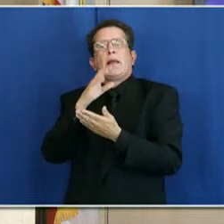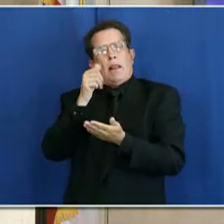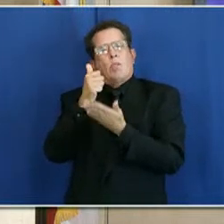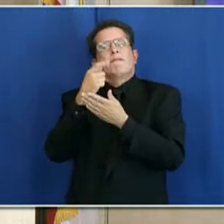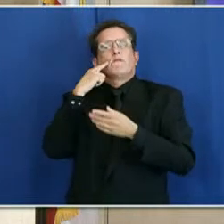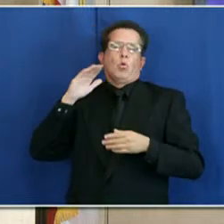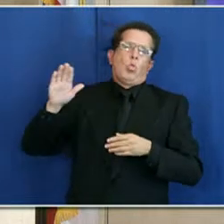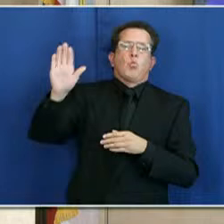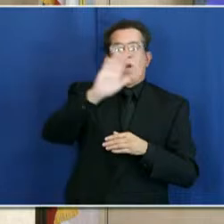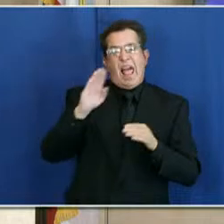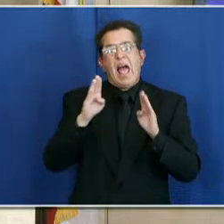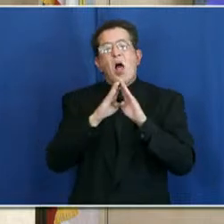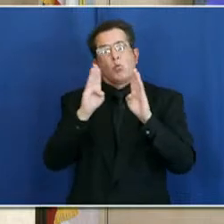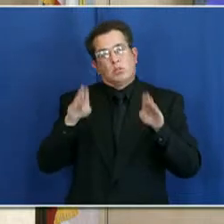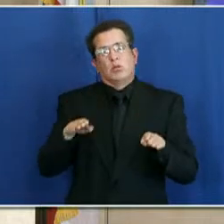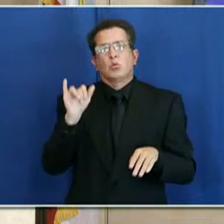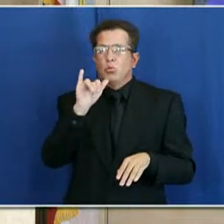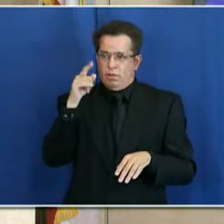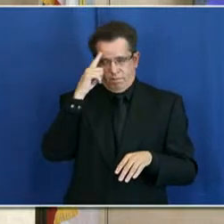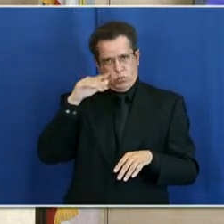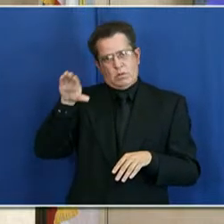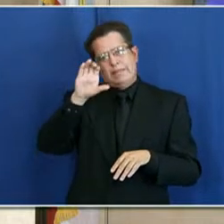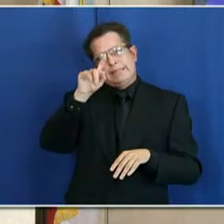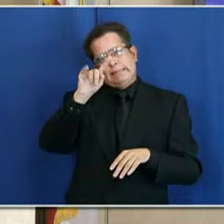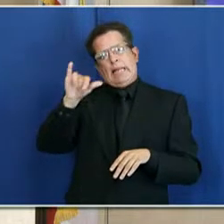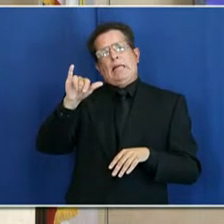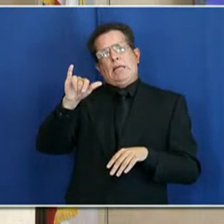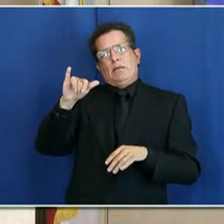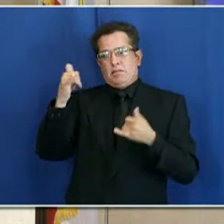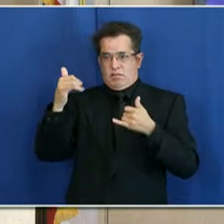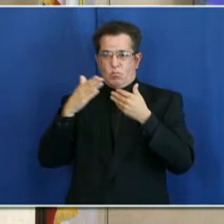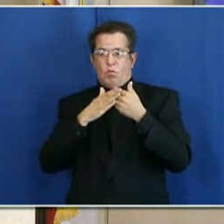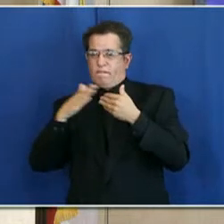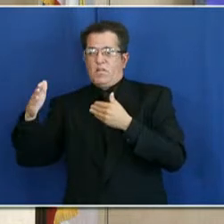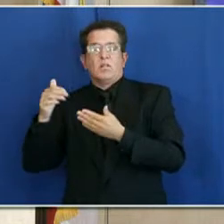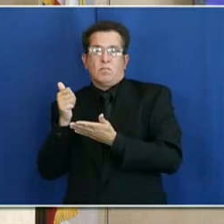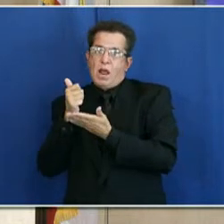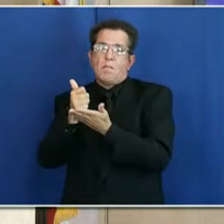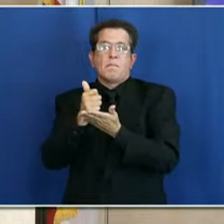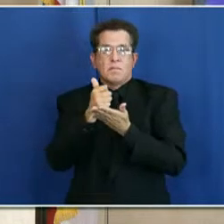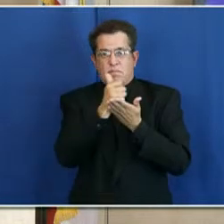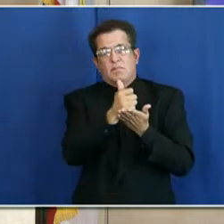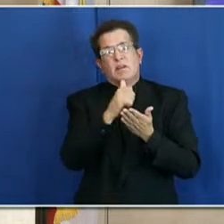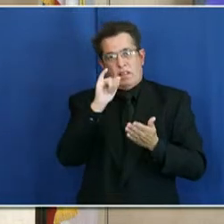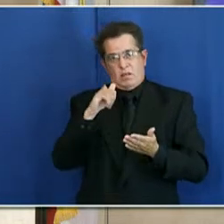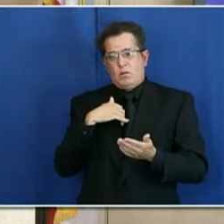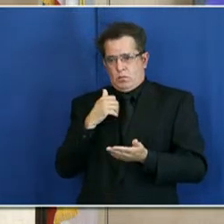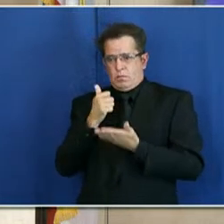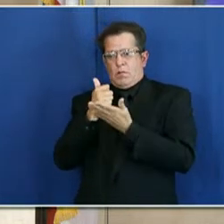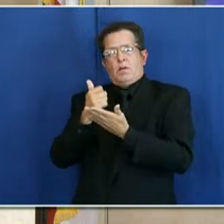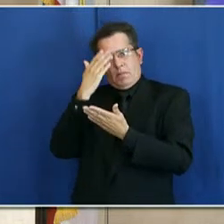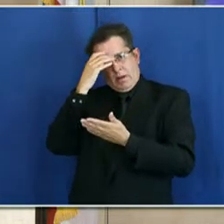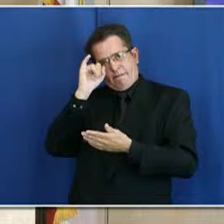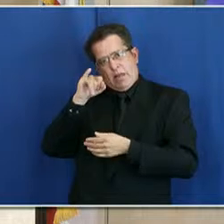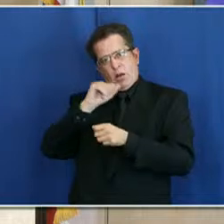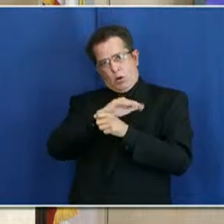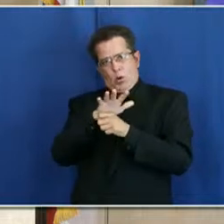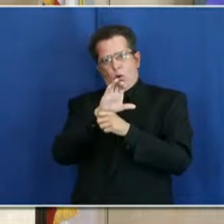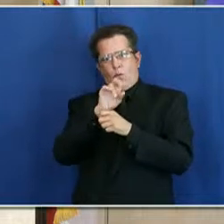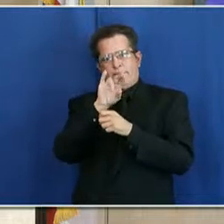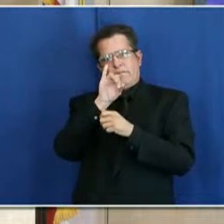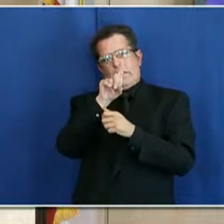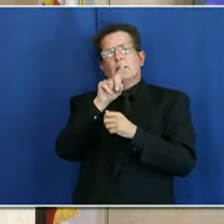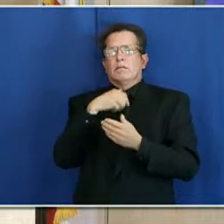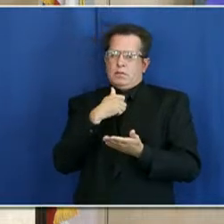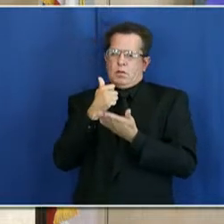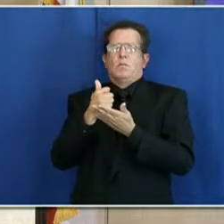housing as a result of the efforts of the City and Housing Commission moving forward. That, again, is partially in response to COVID and helping